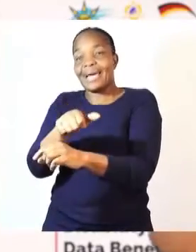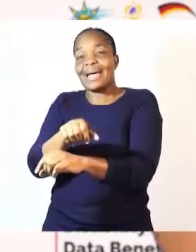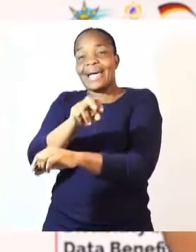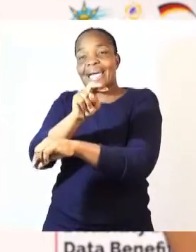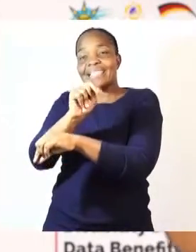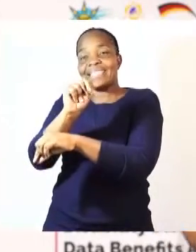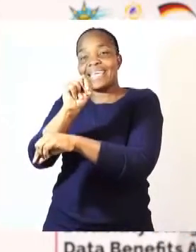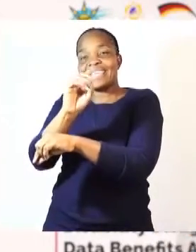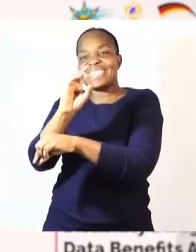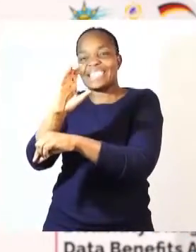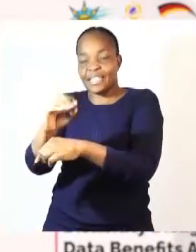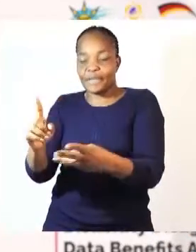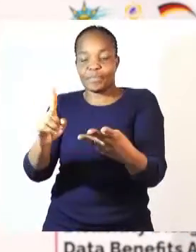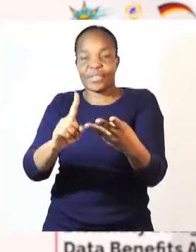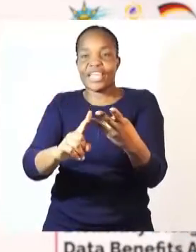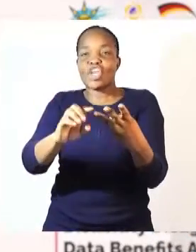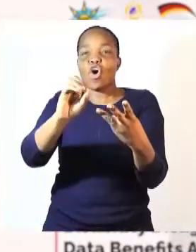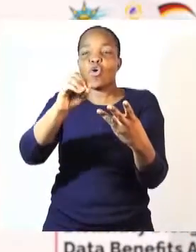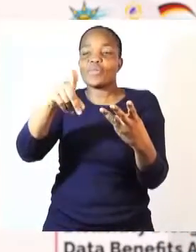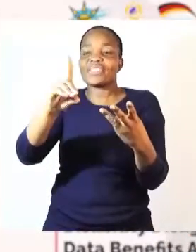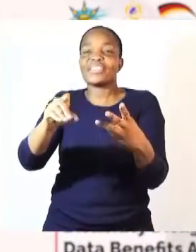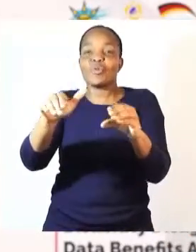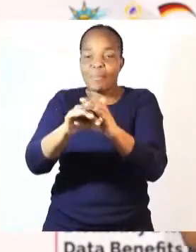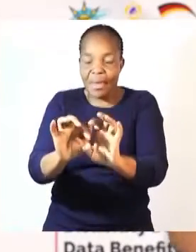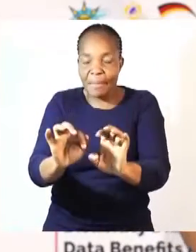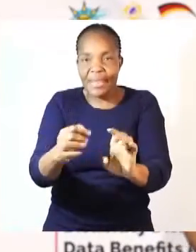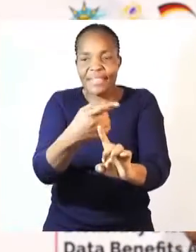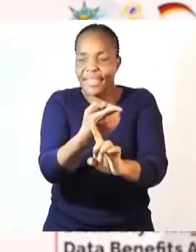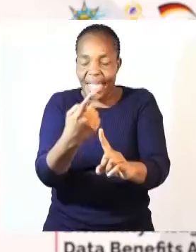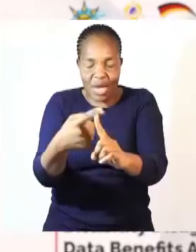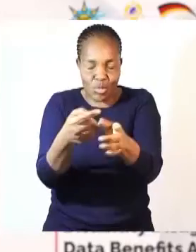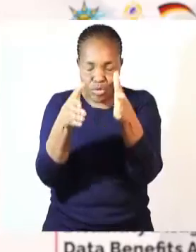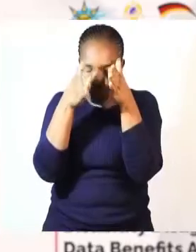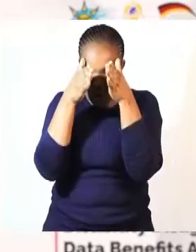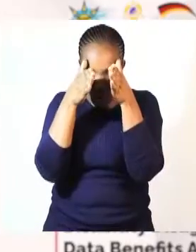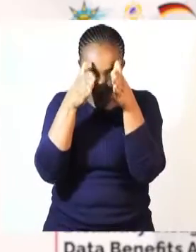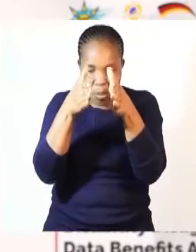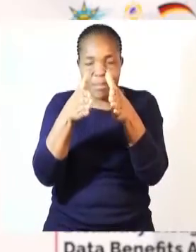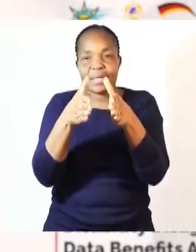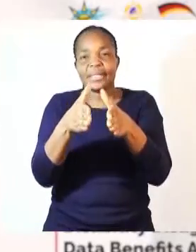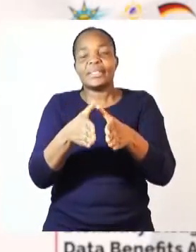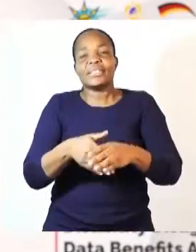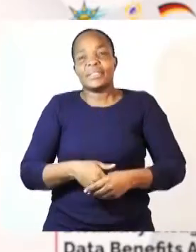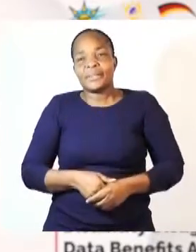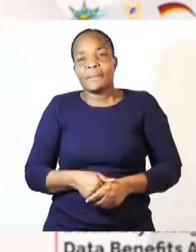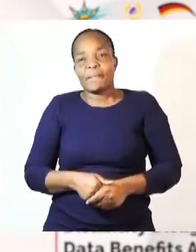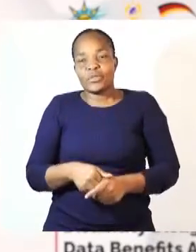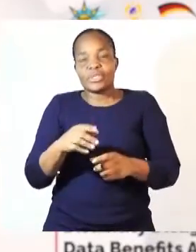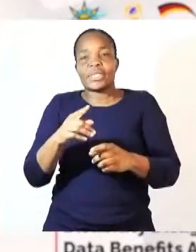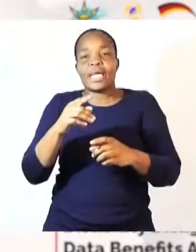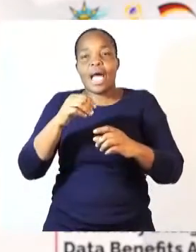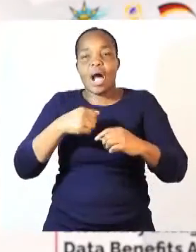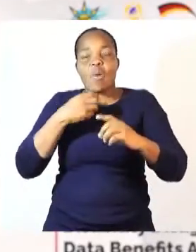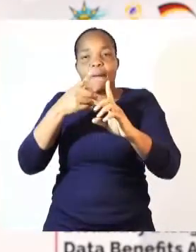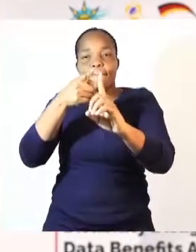the OPDs, member of OPDs that are committed to make sure that our objectives are